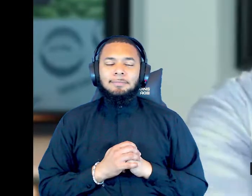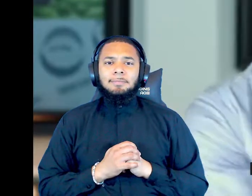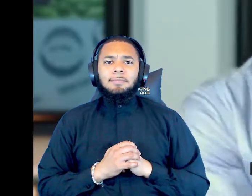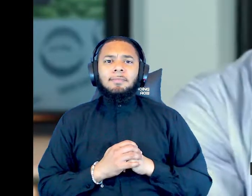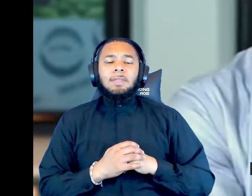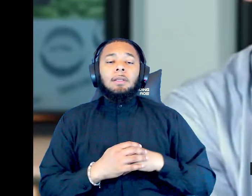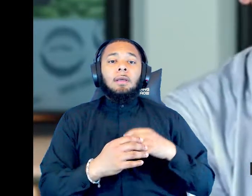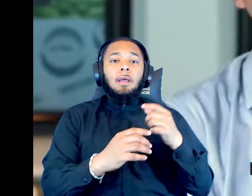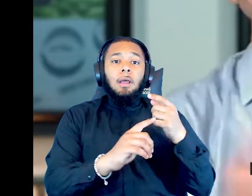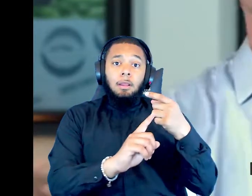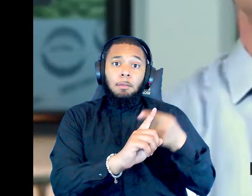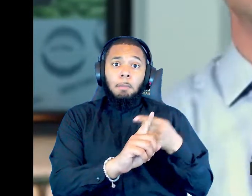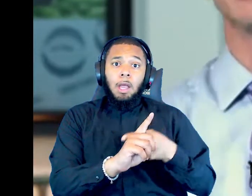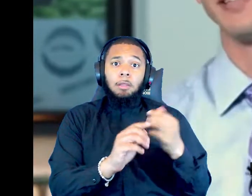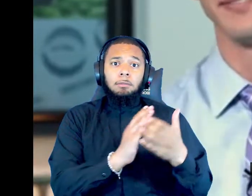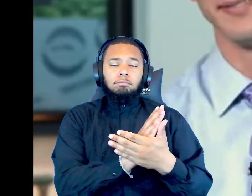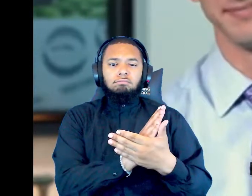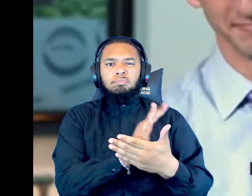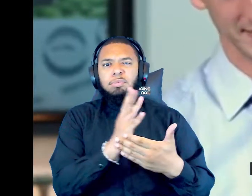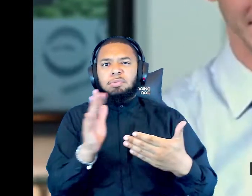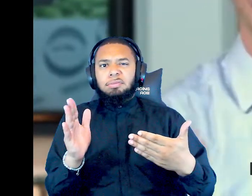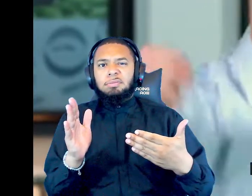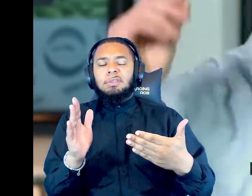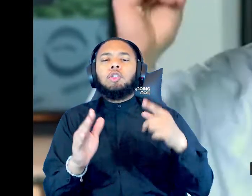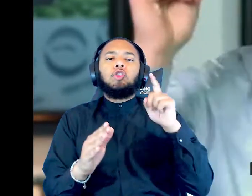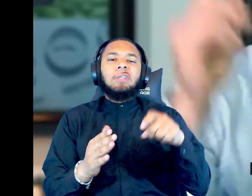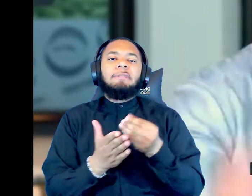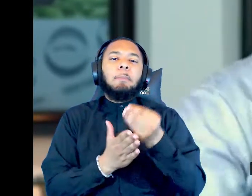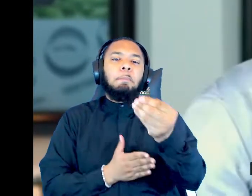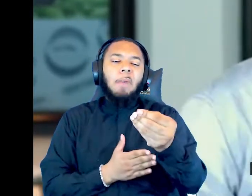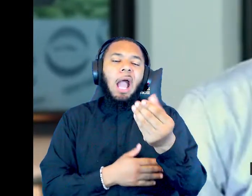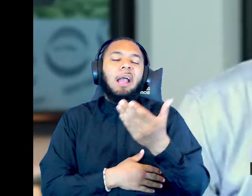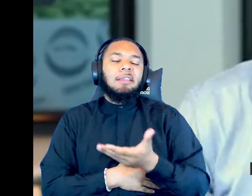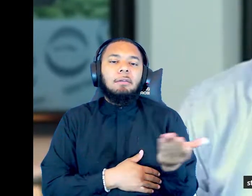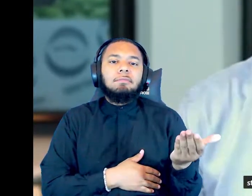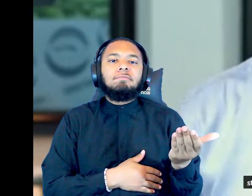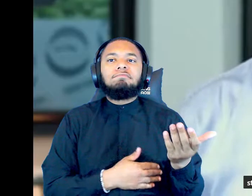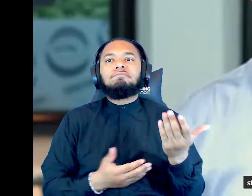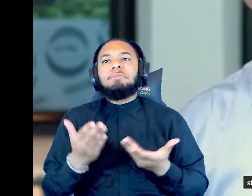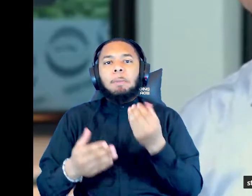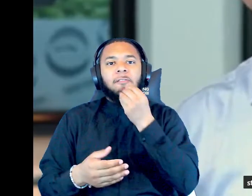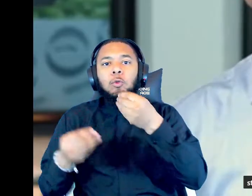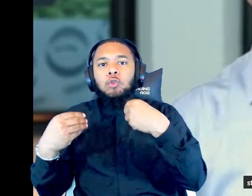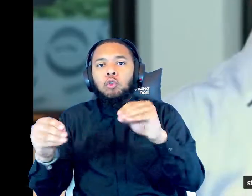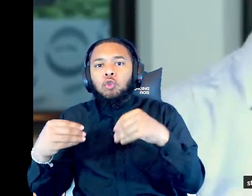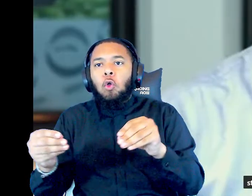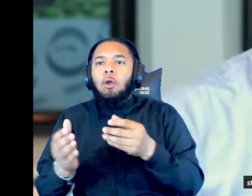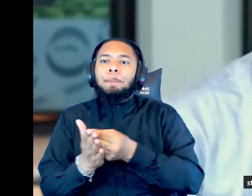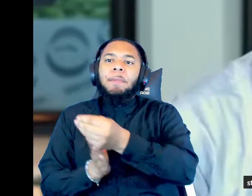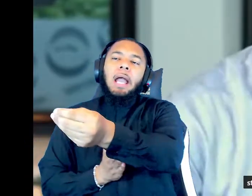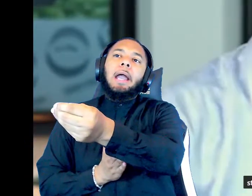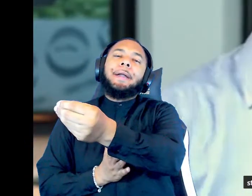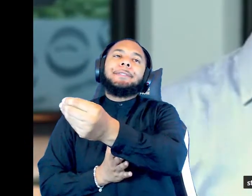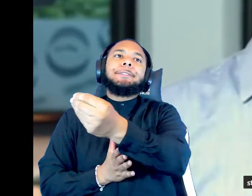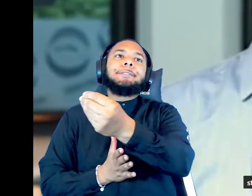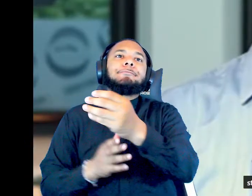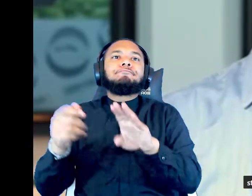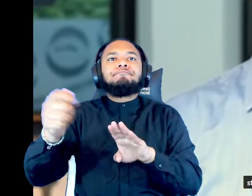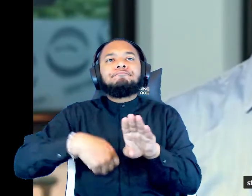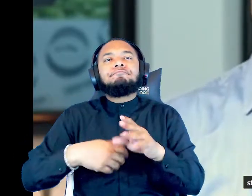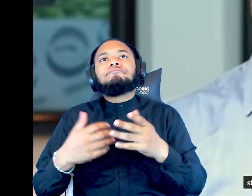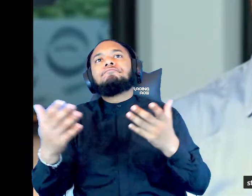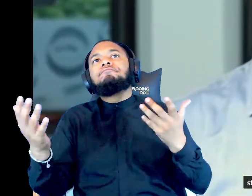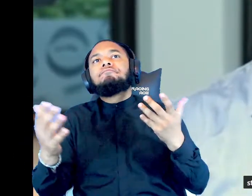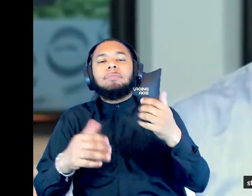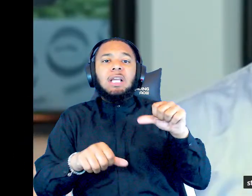throughout the month, you need to buy stuff. You might swipe at the grocery store, swipe at the